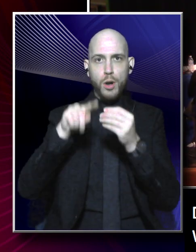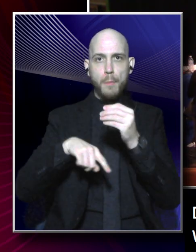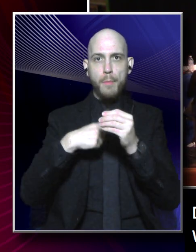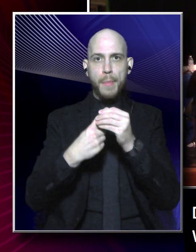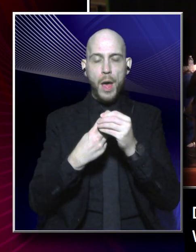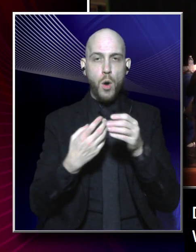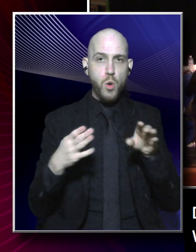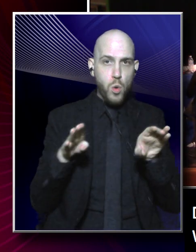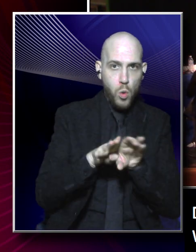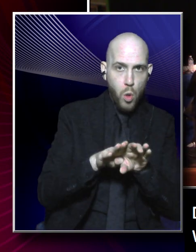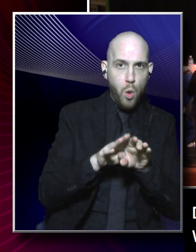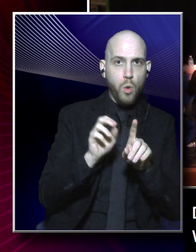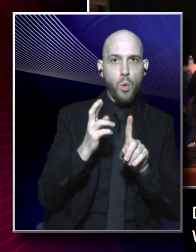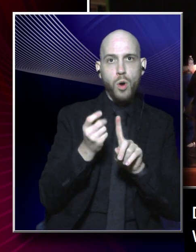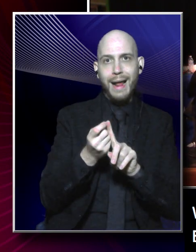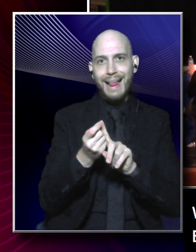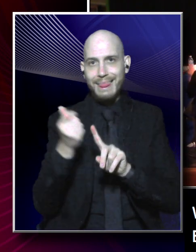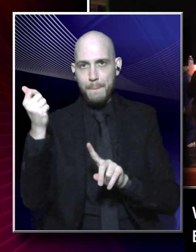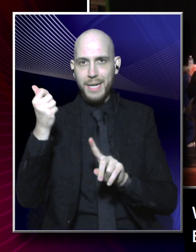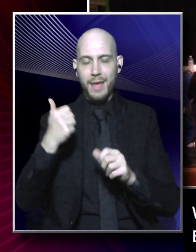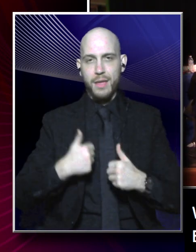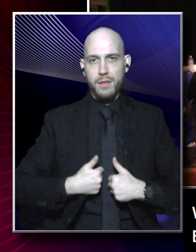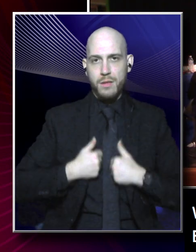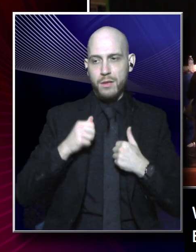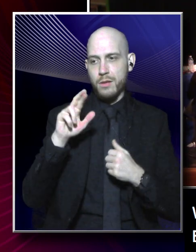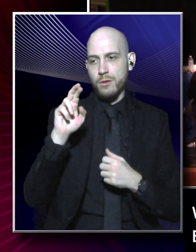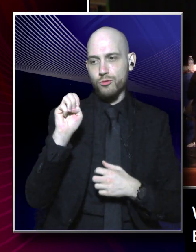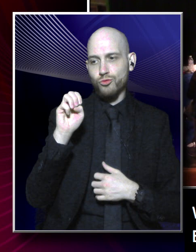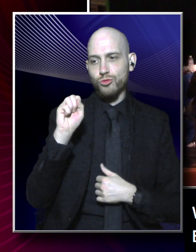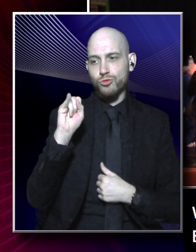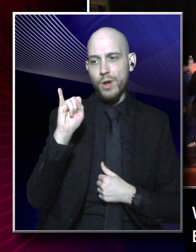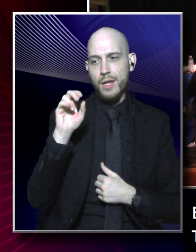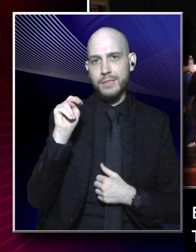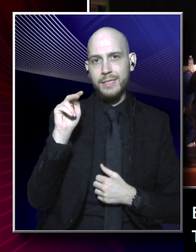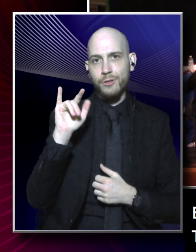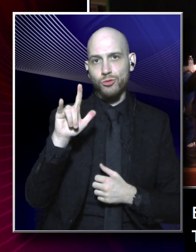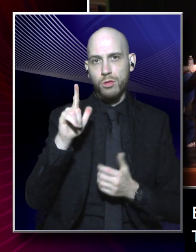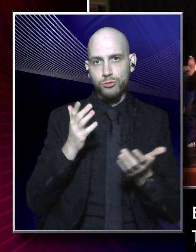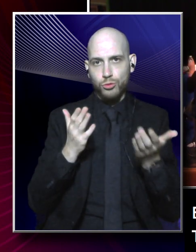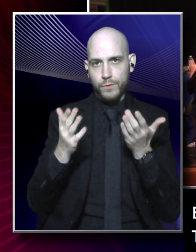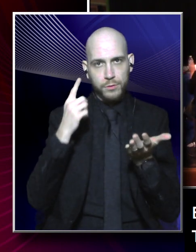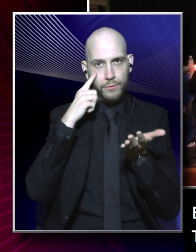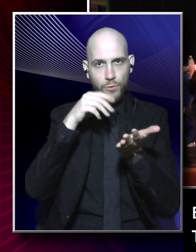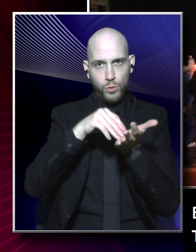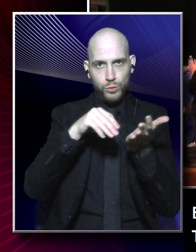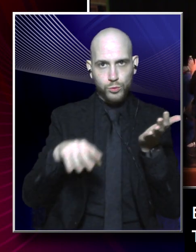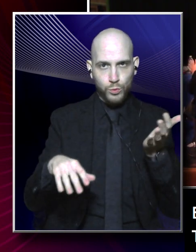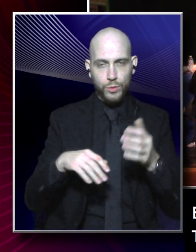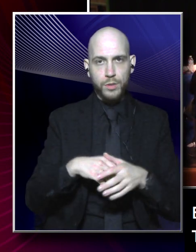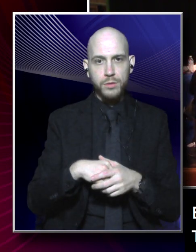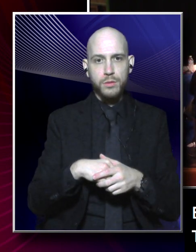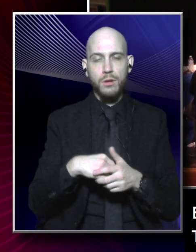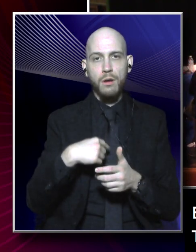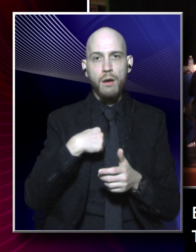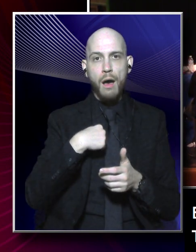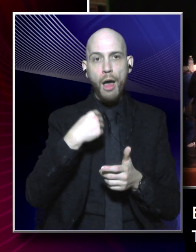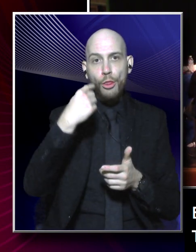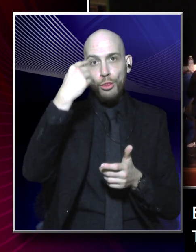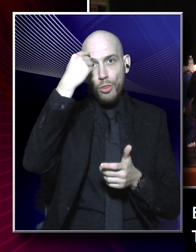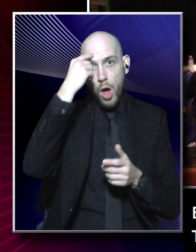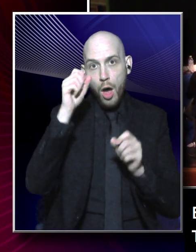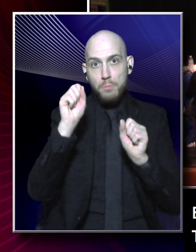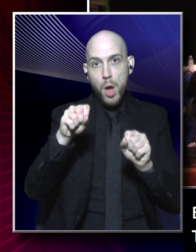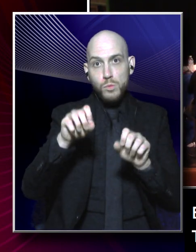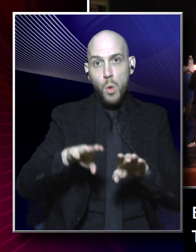students. I thought perhaps in a different form, maybe a residential location up north or